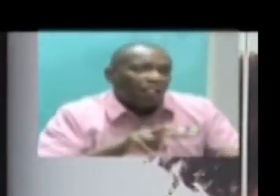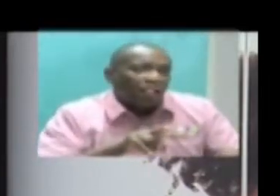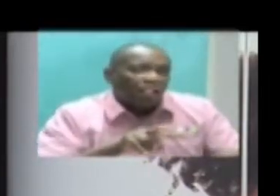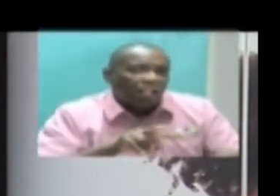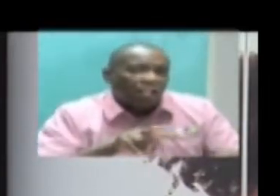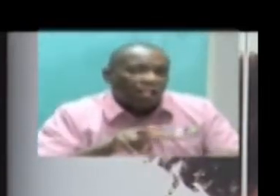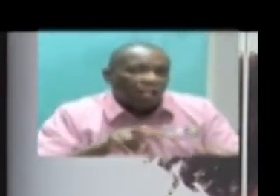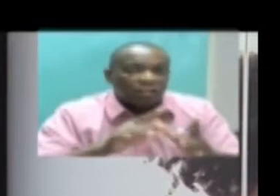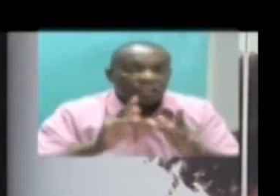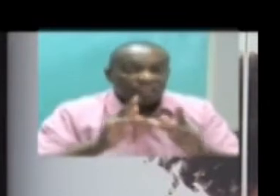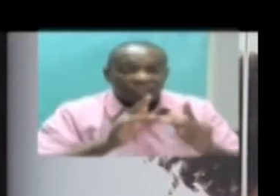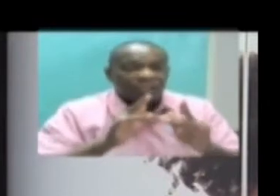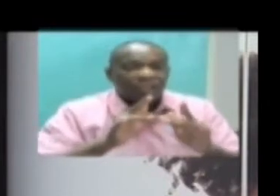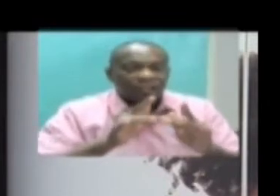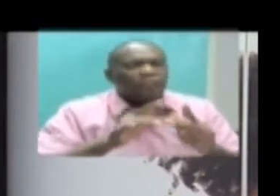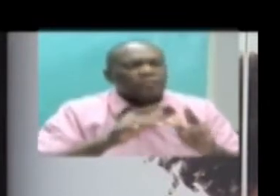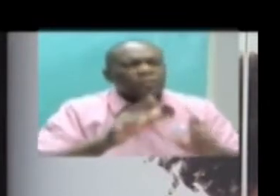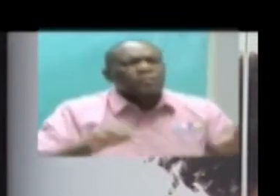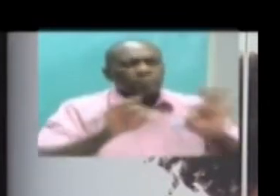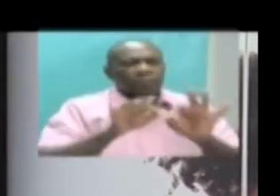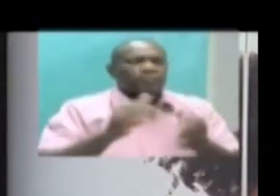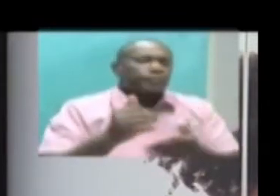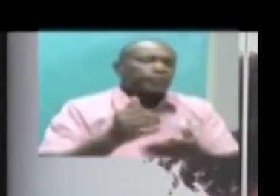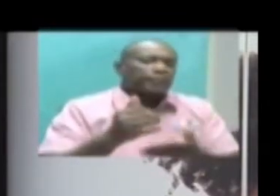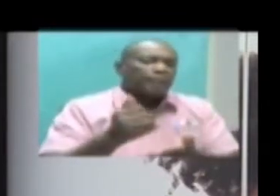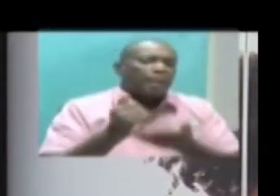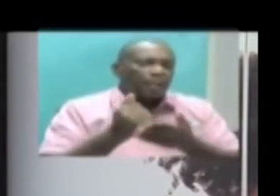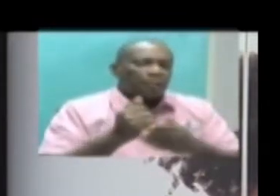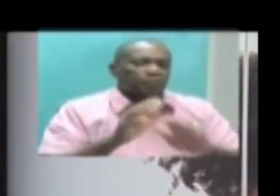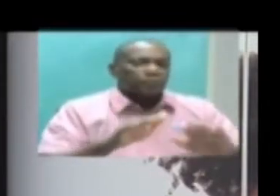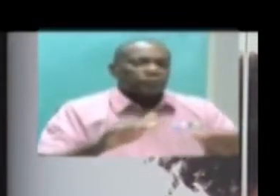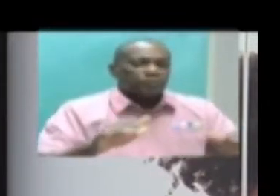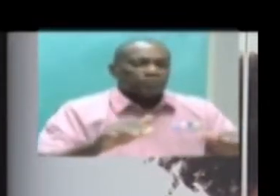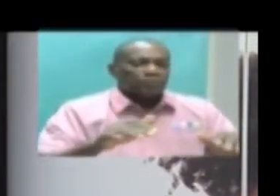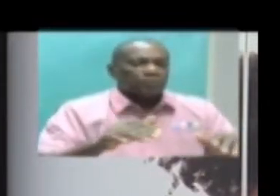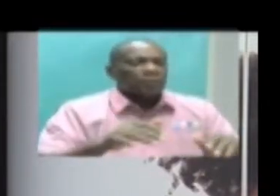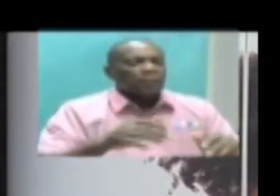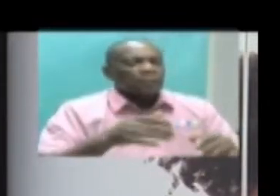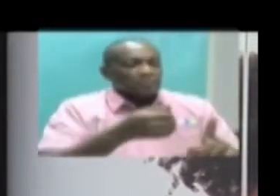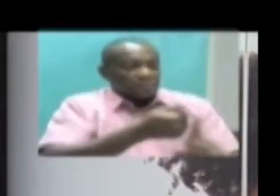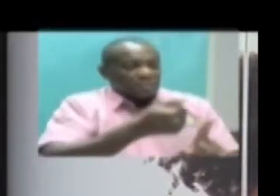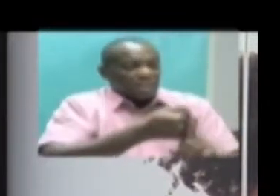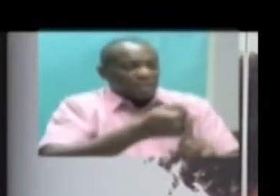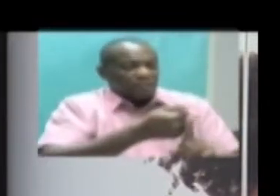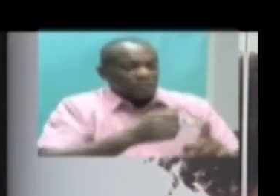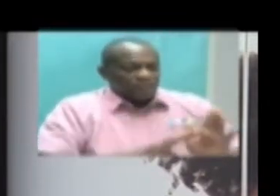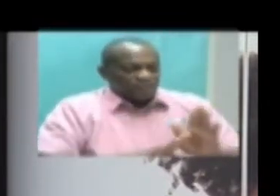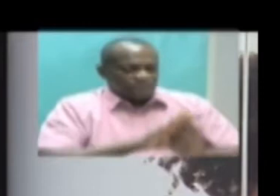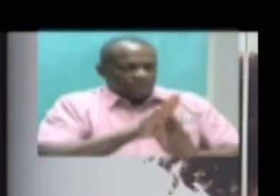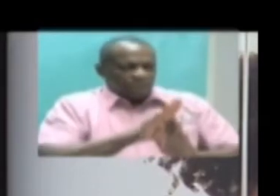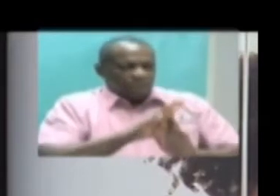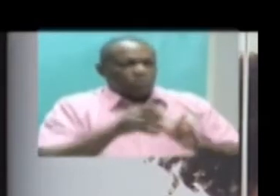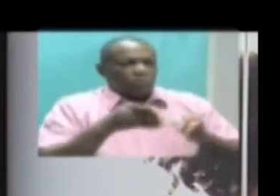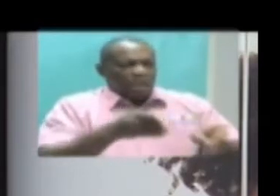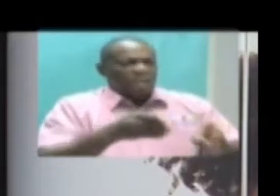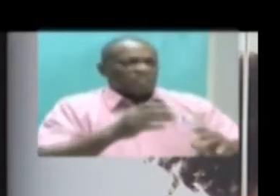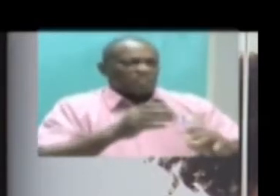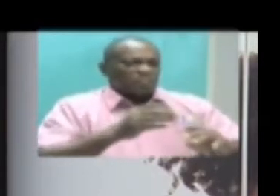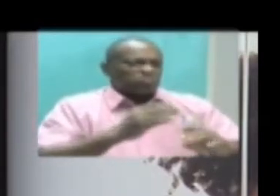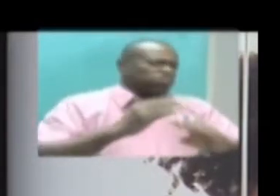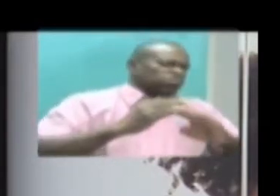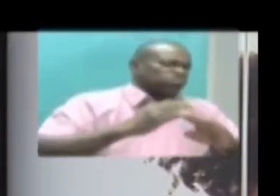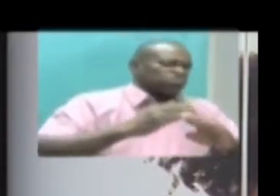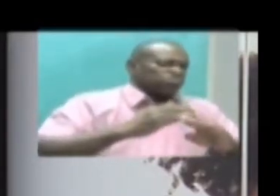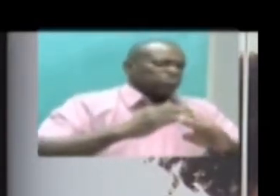them? The strength of your relationship with your child can help to protect your child against the vulnerabilities that are